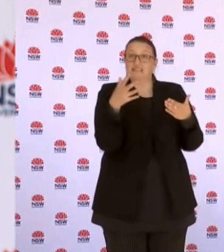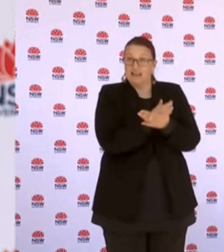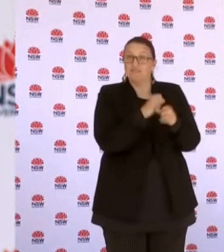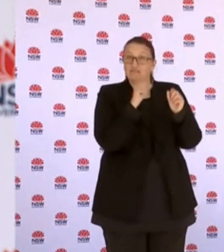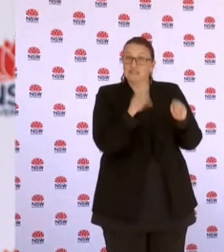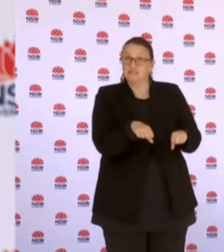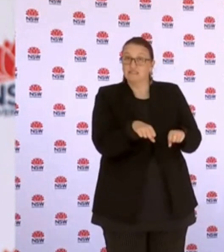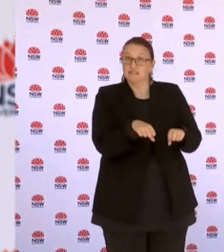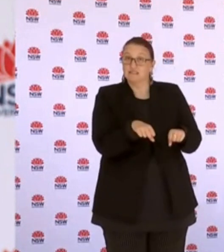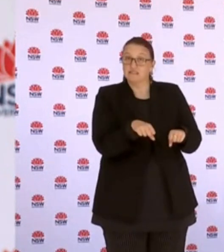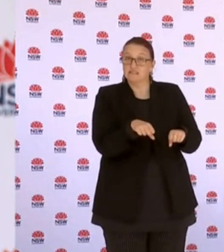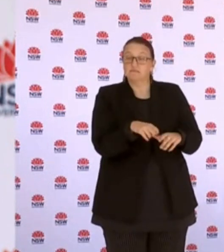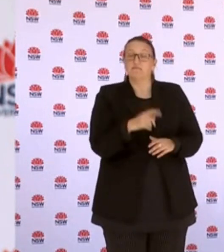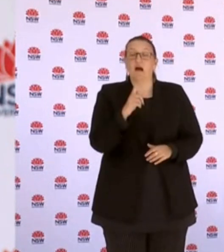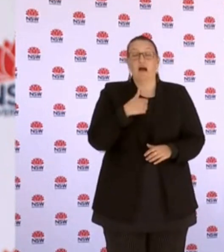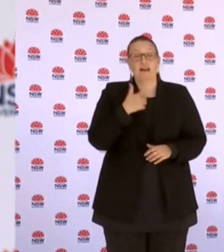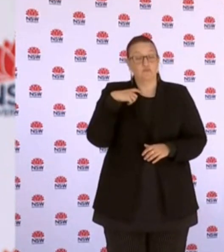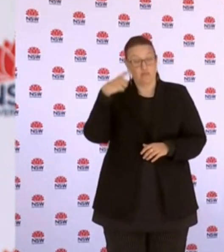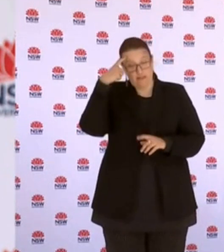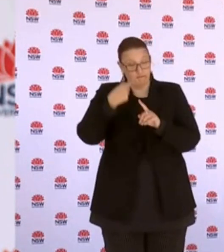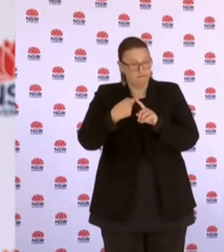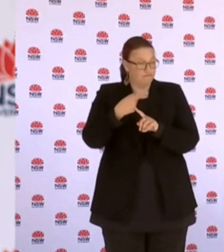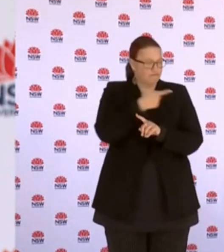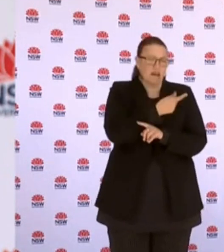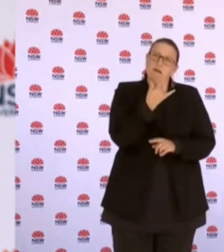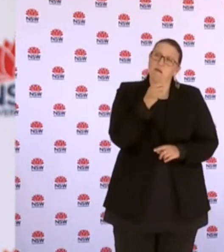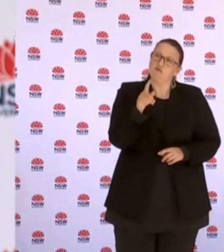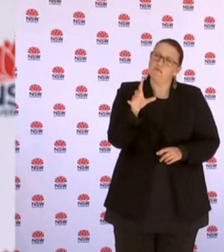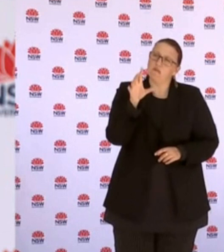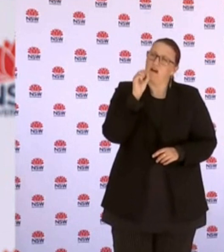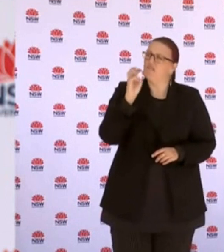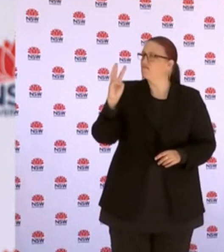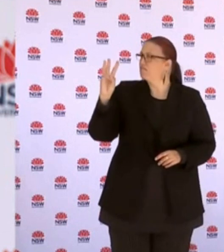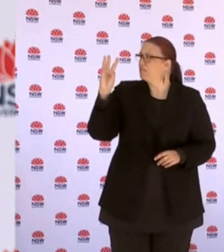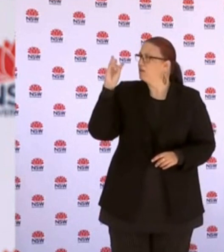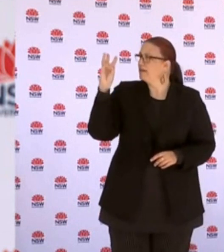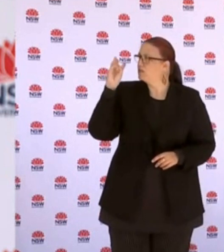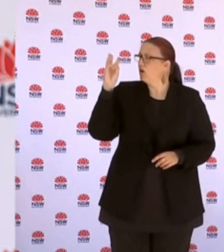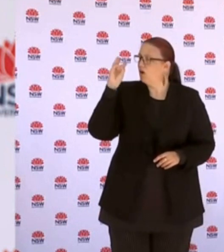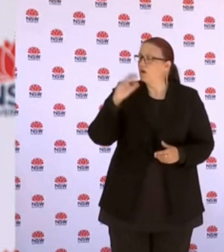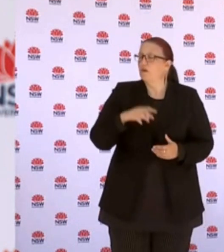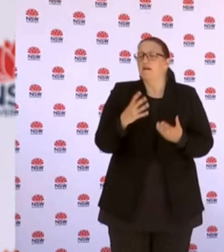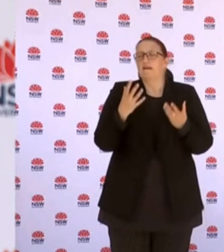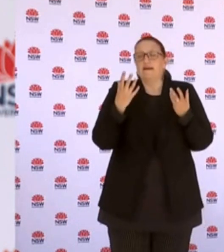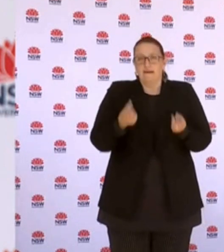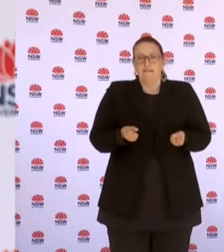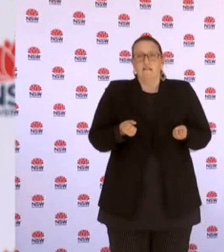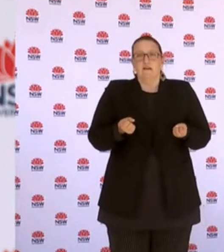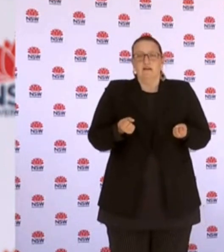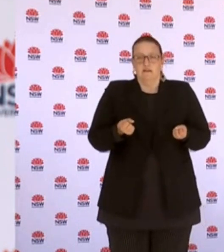I think back to the circumstance you probably remember about 2-3 weeks ago. We had a